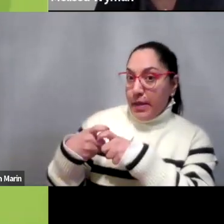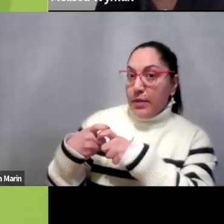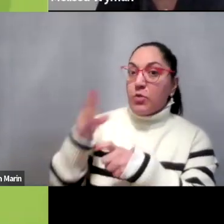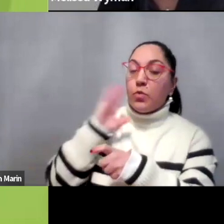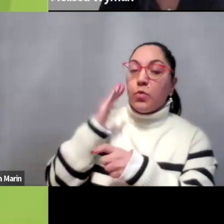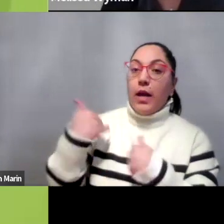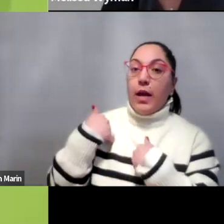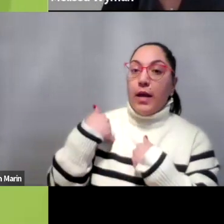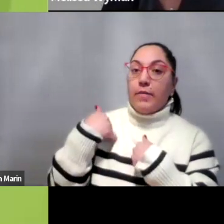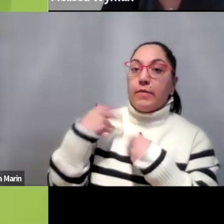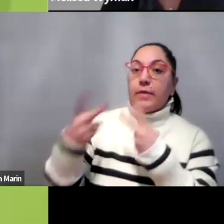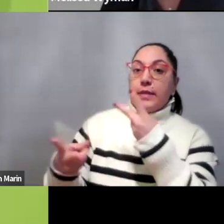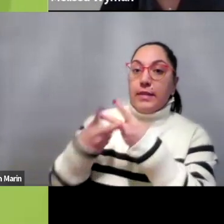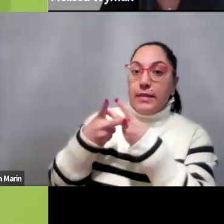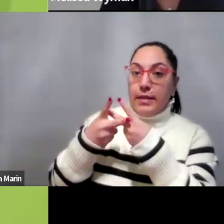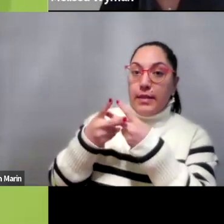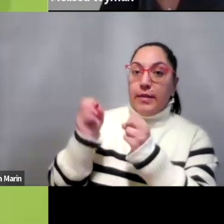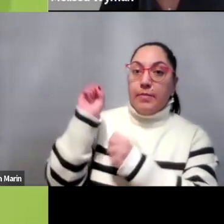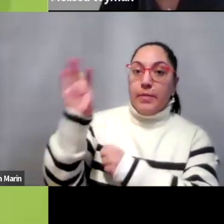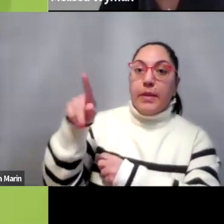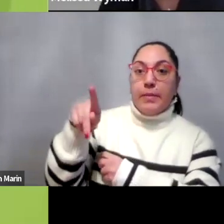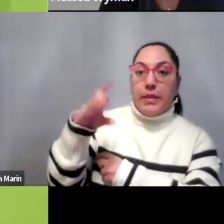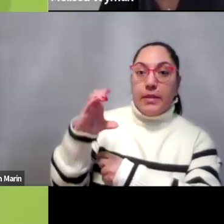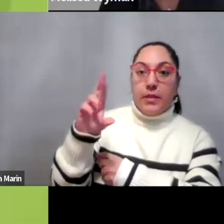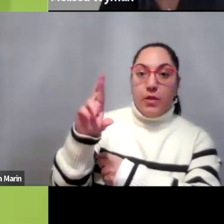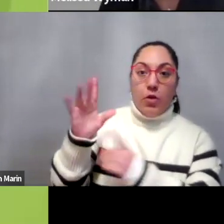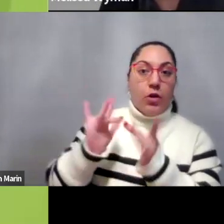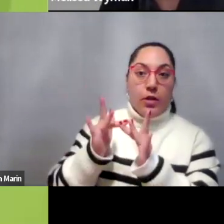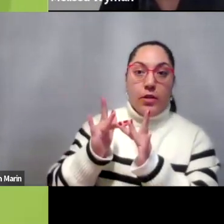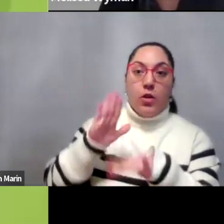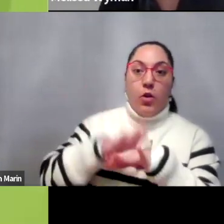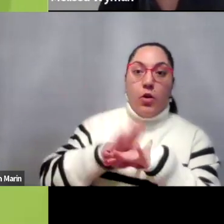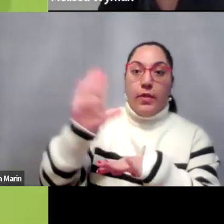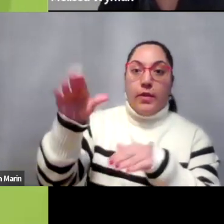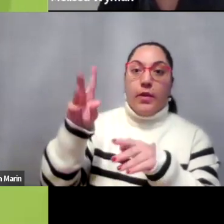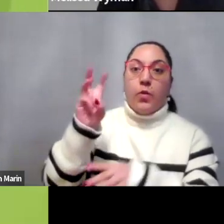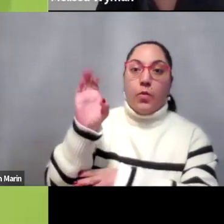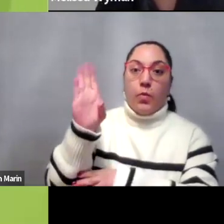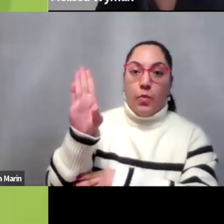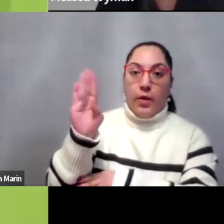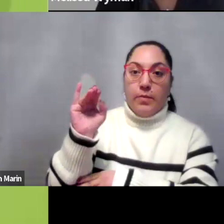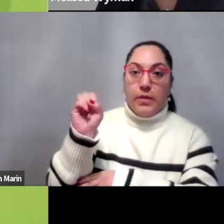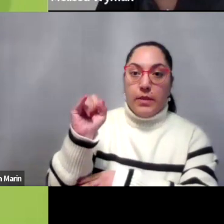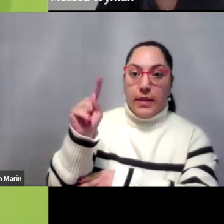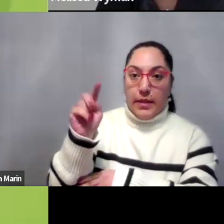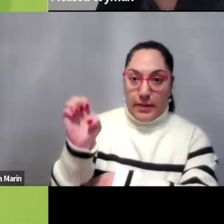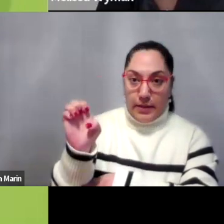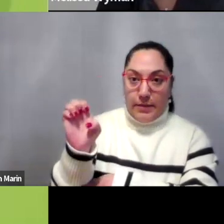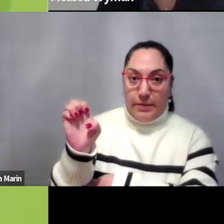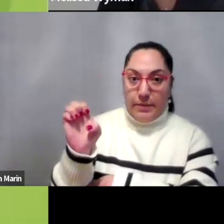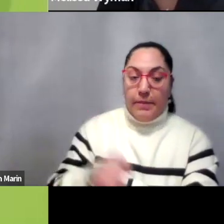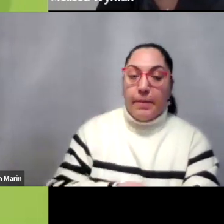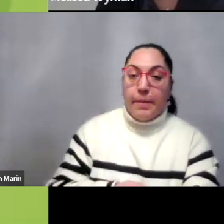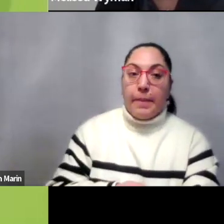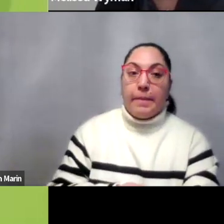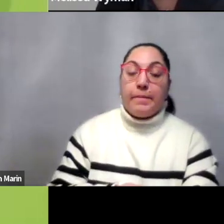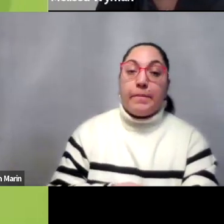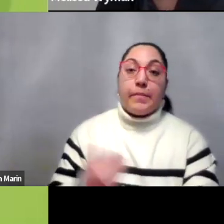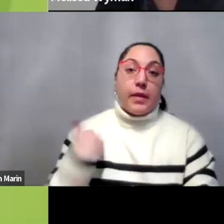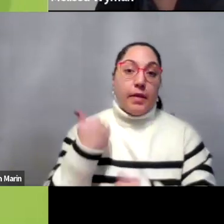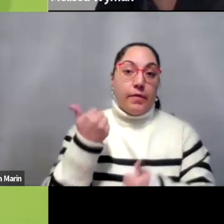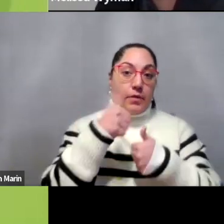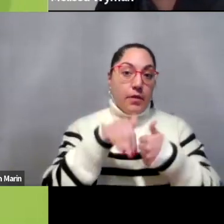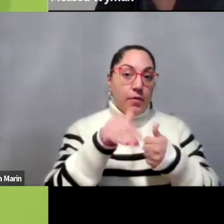be archived on the PCR website Transition Times page. Just some Zoom tip